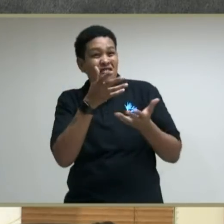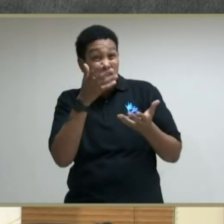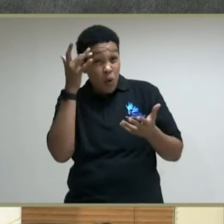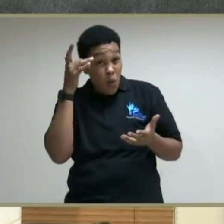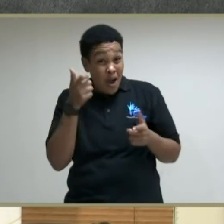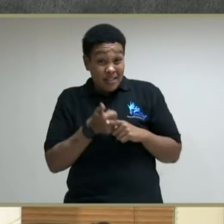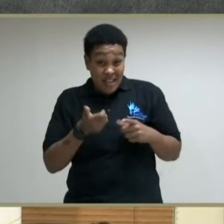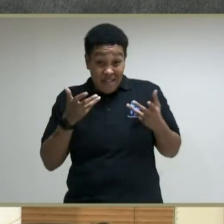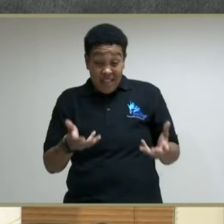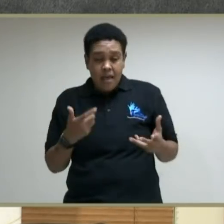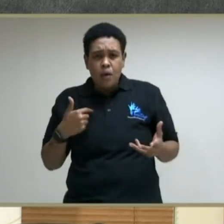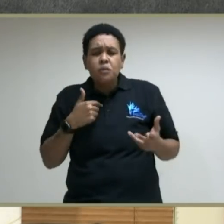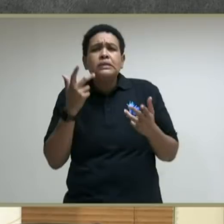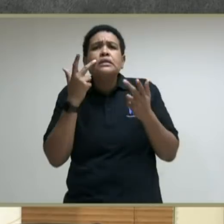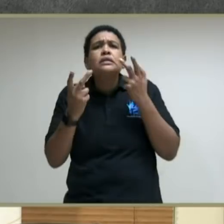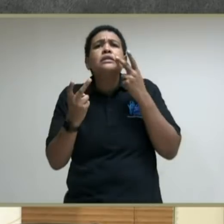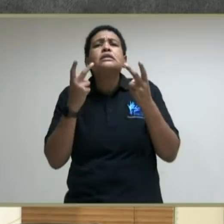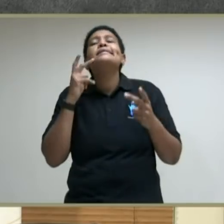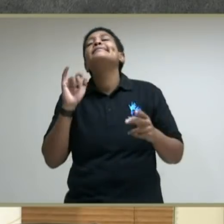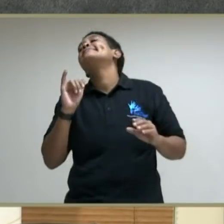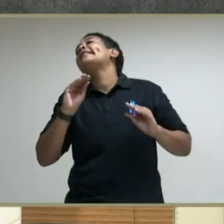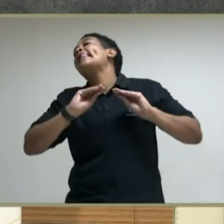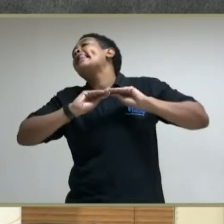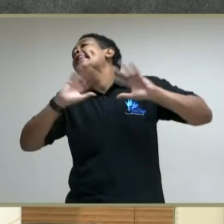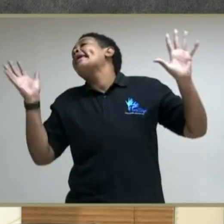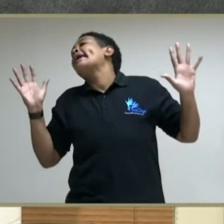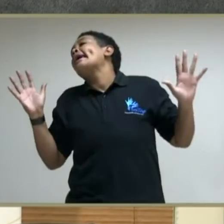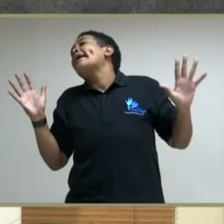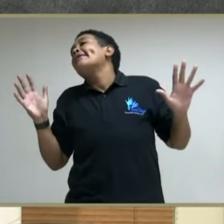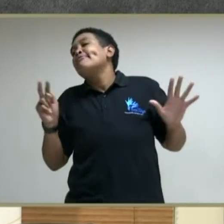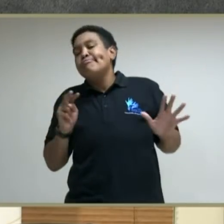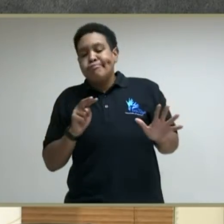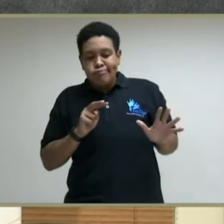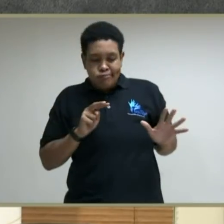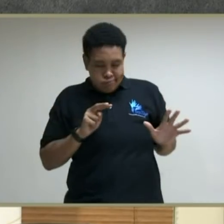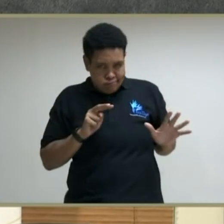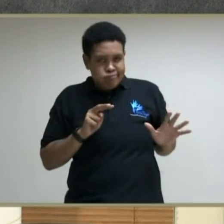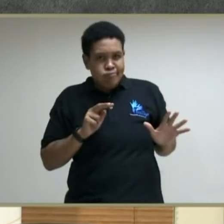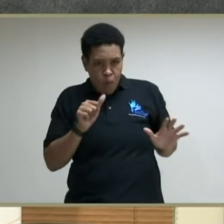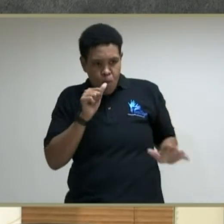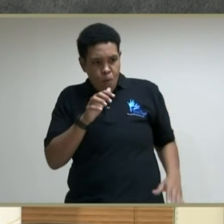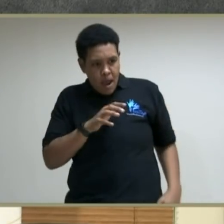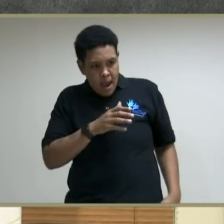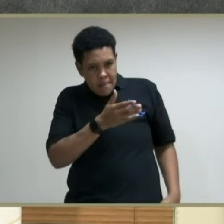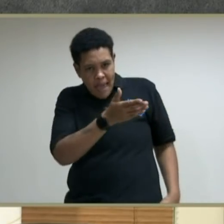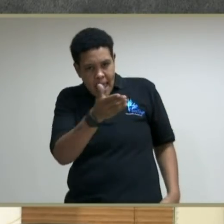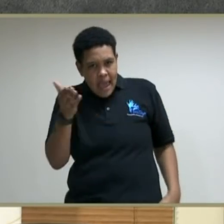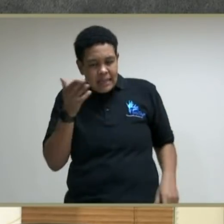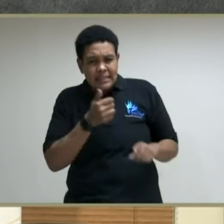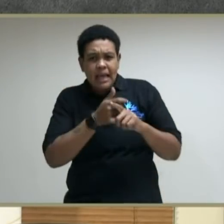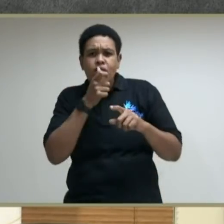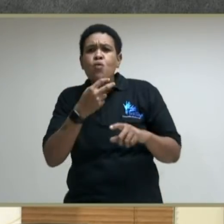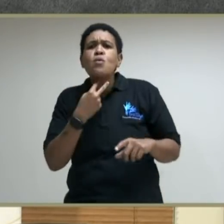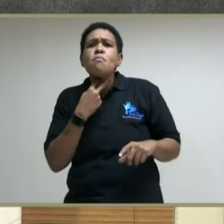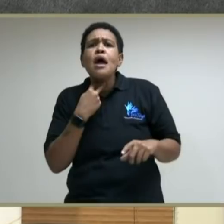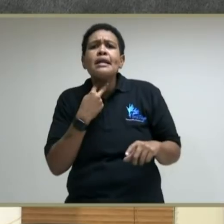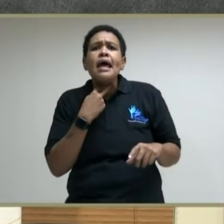because here we are seeing very clearly that the number of women who are